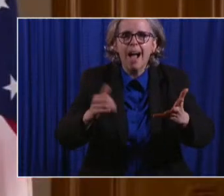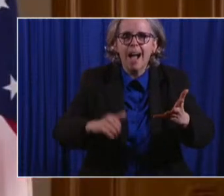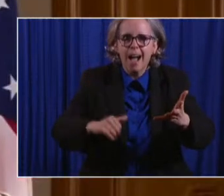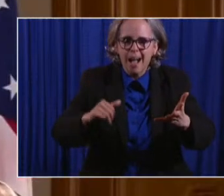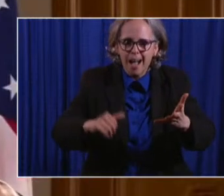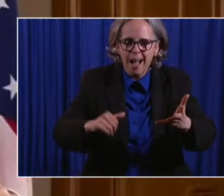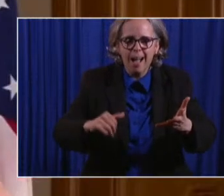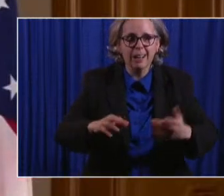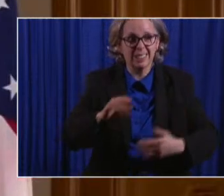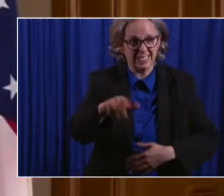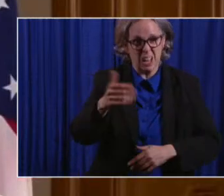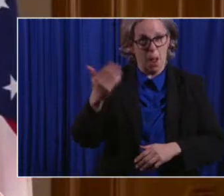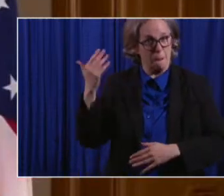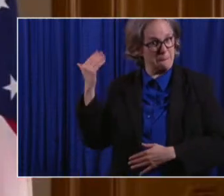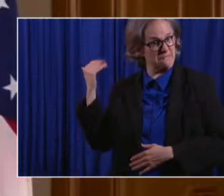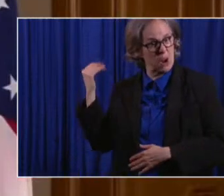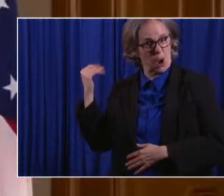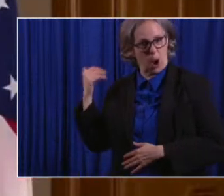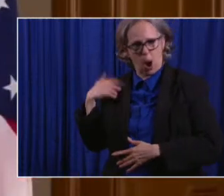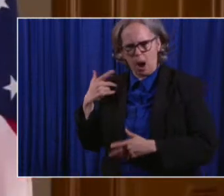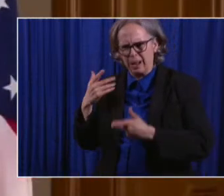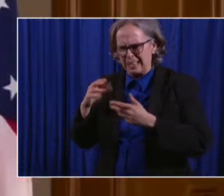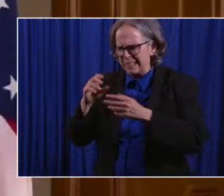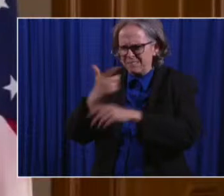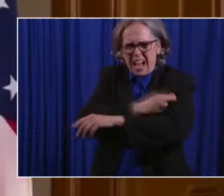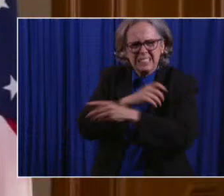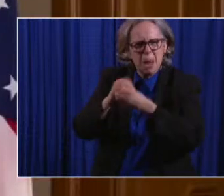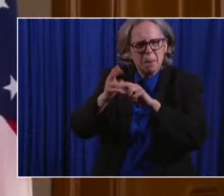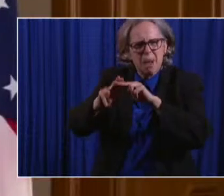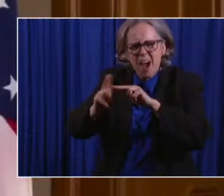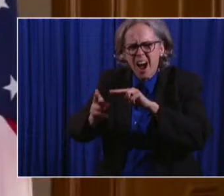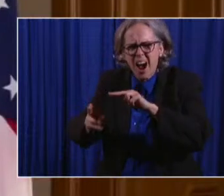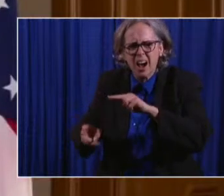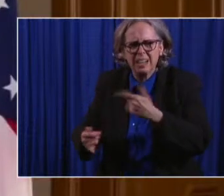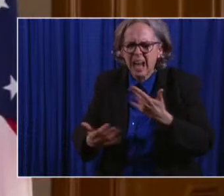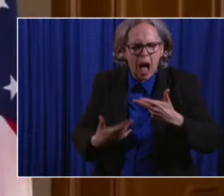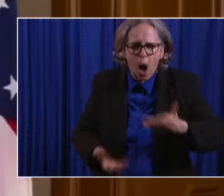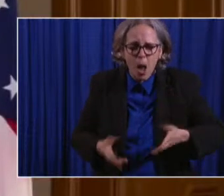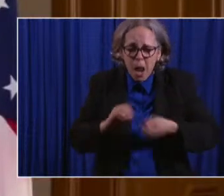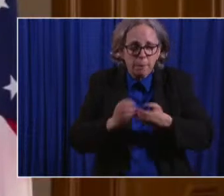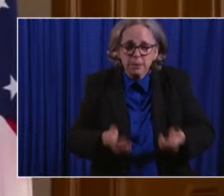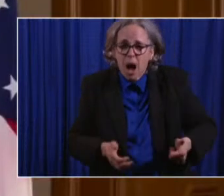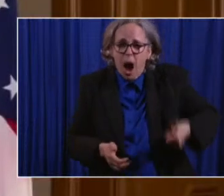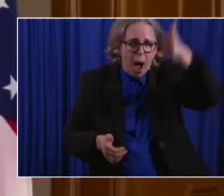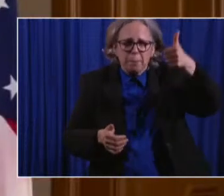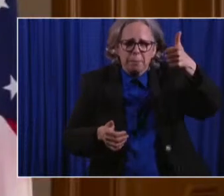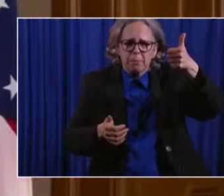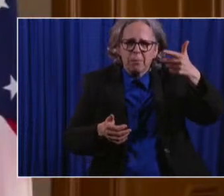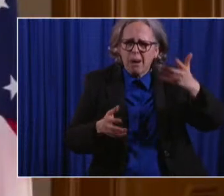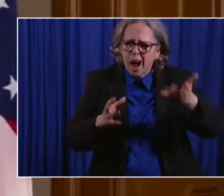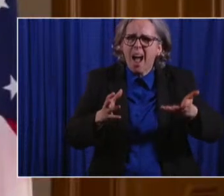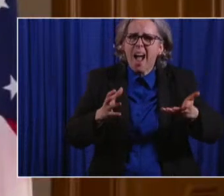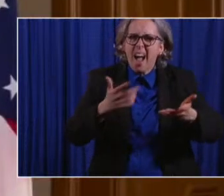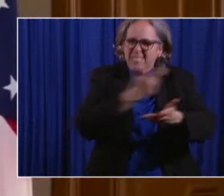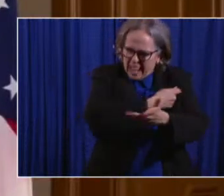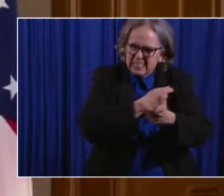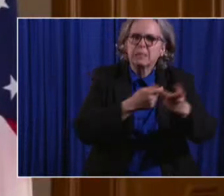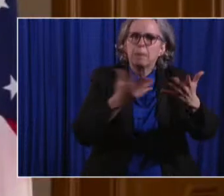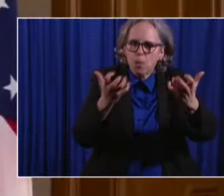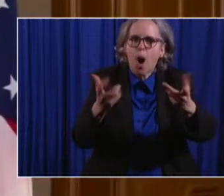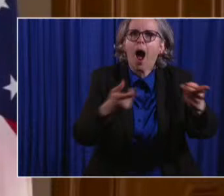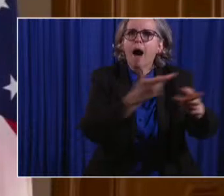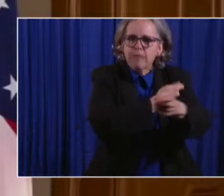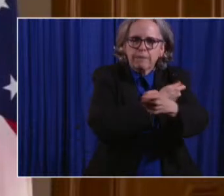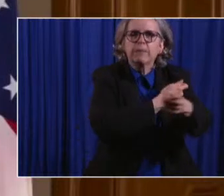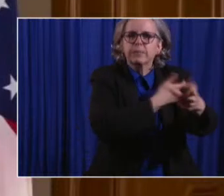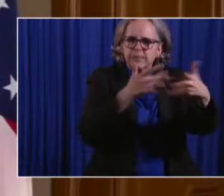and brought us where we're starting back up. And we have already, every time someone gets